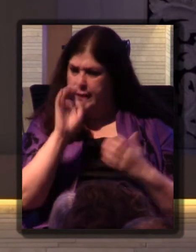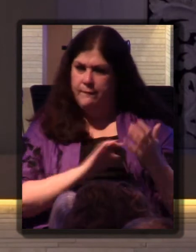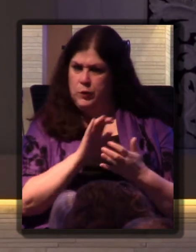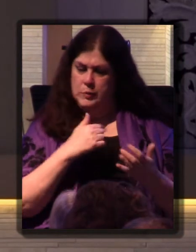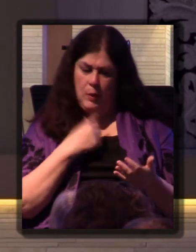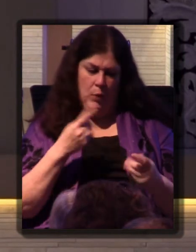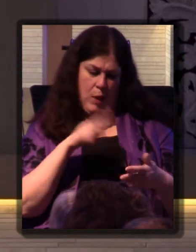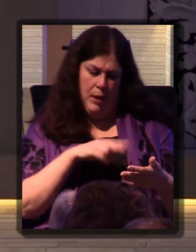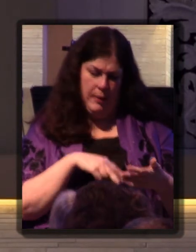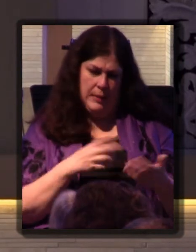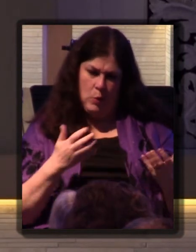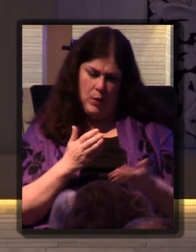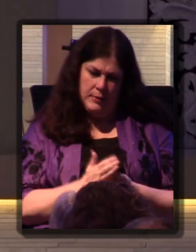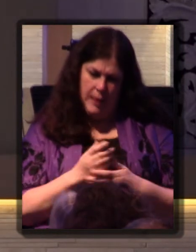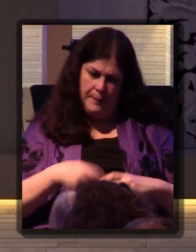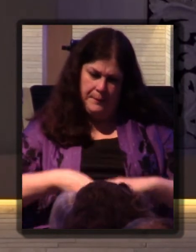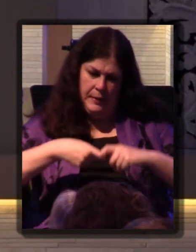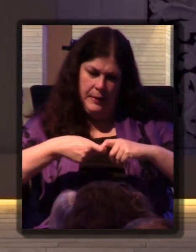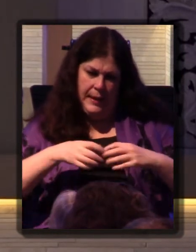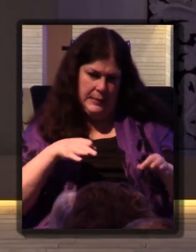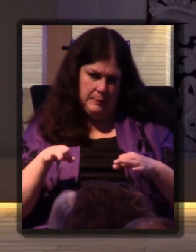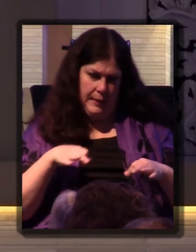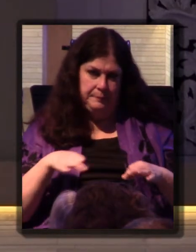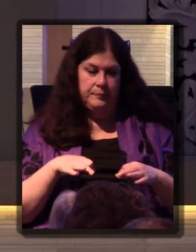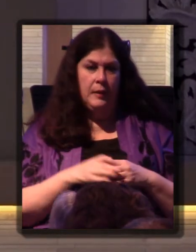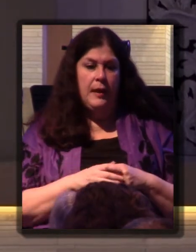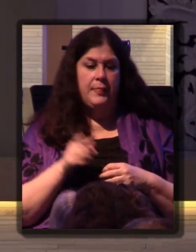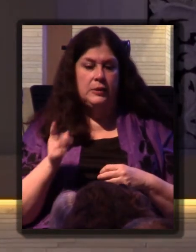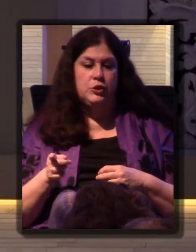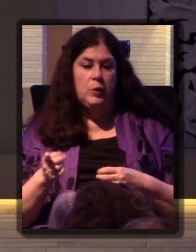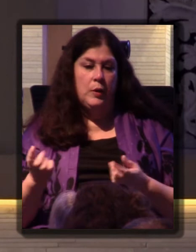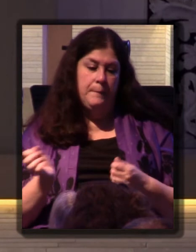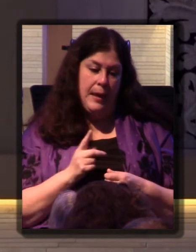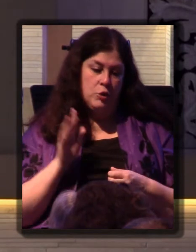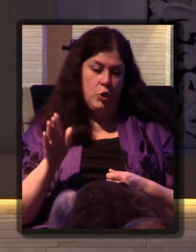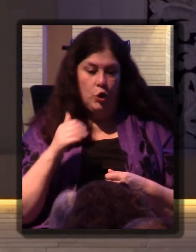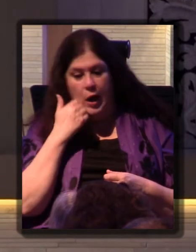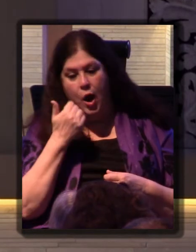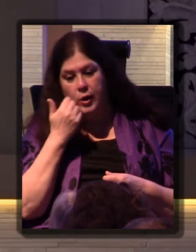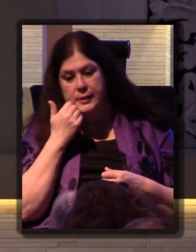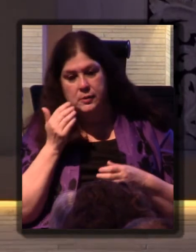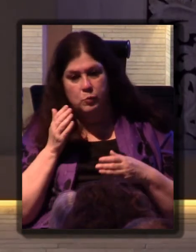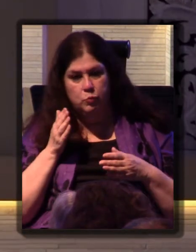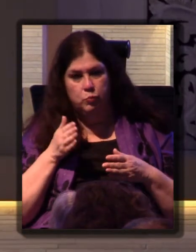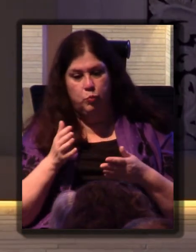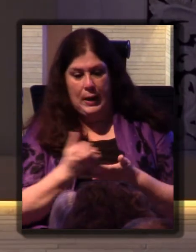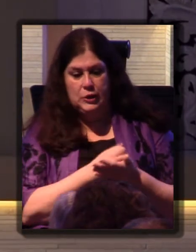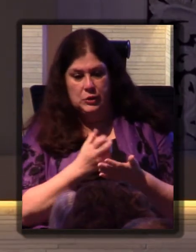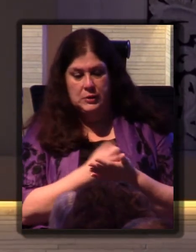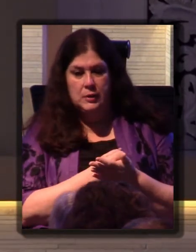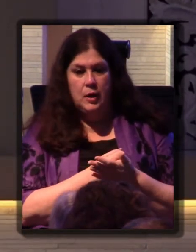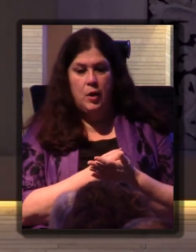And this really confused me when I read it, so that's why I want to stop and take just a second to explain it. Then she will go back to her harlot's